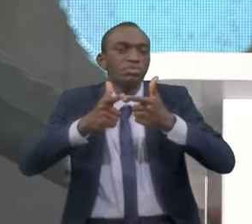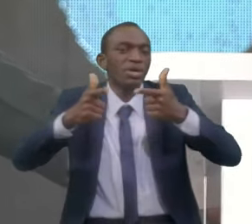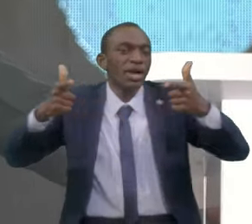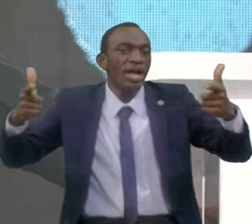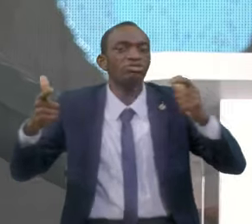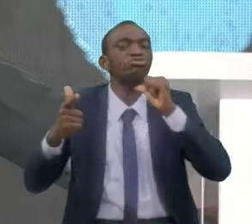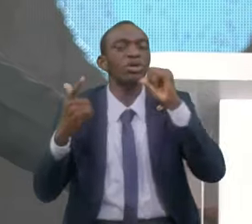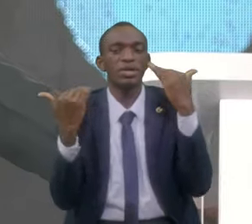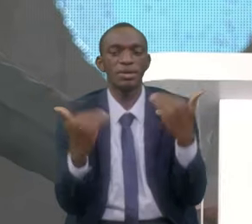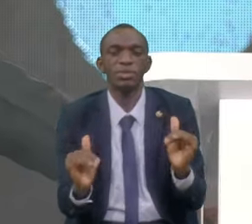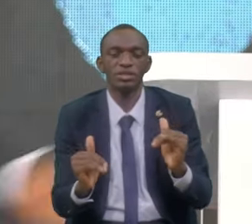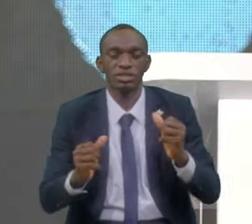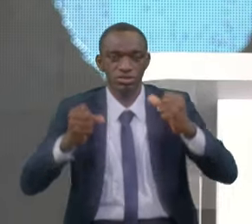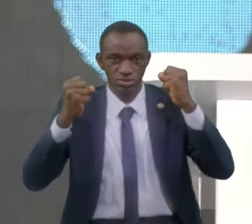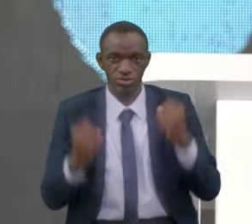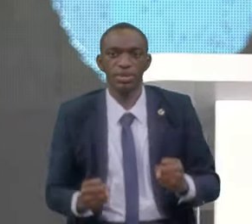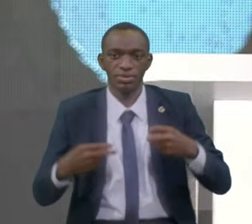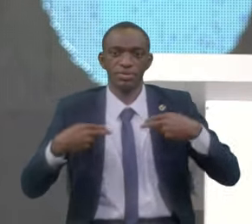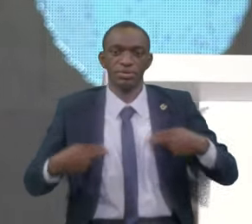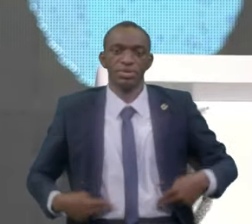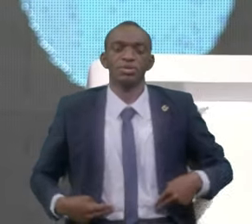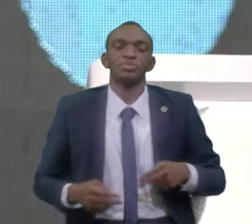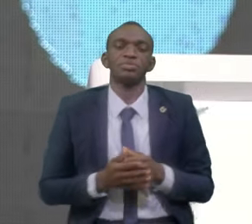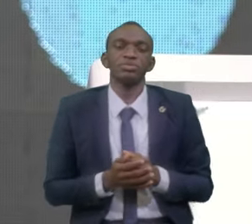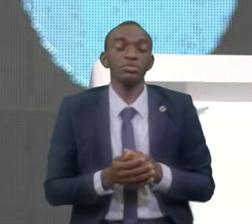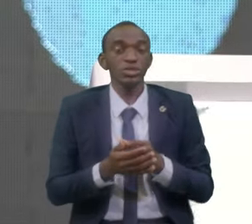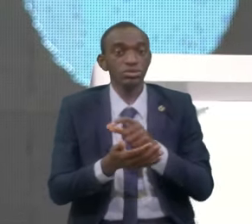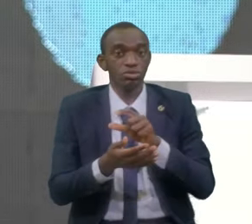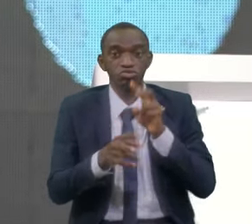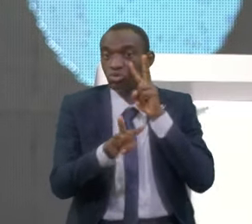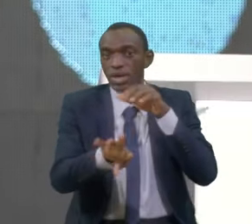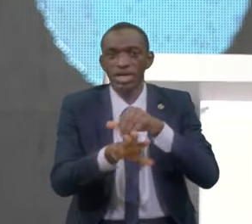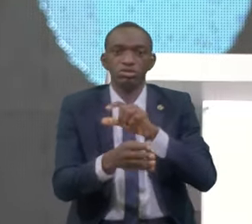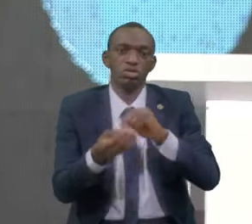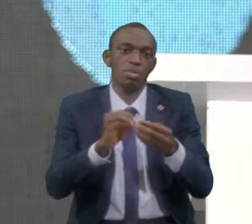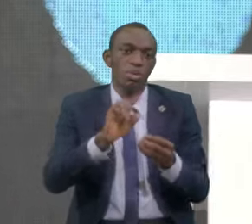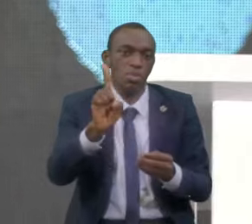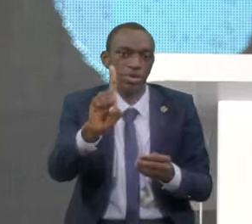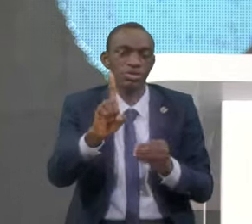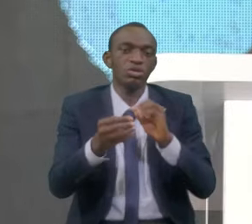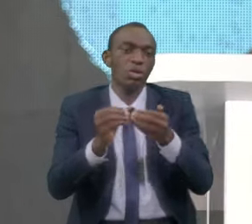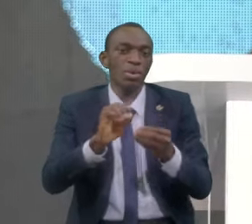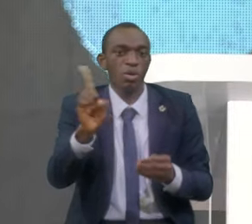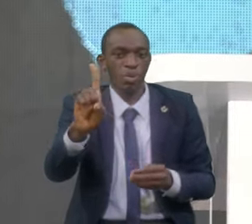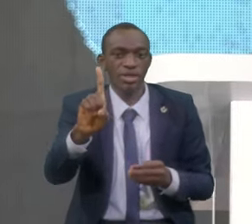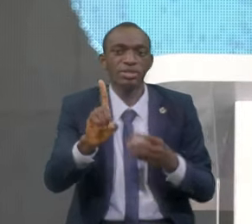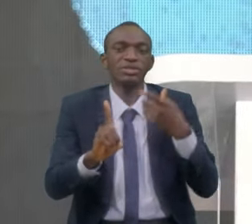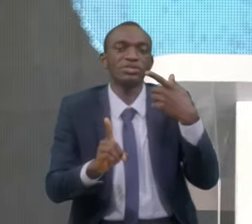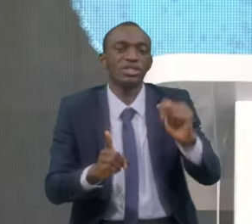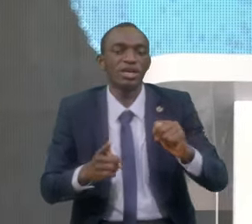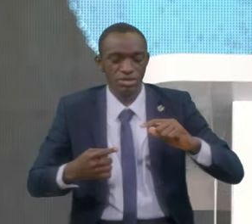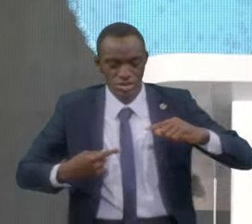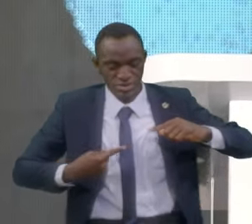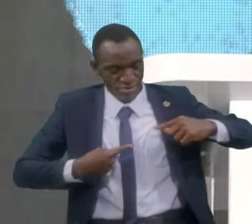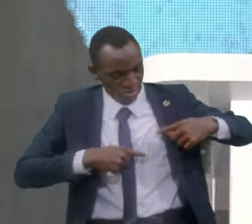our boundless soundness. Look at number one. Number one is the grievous